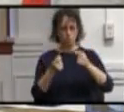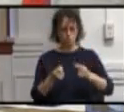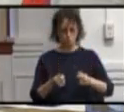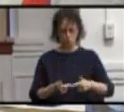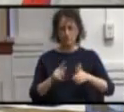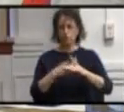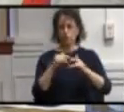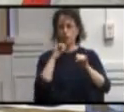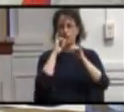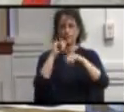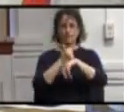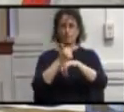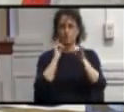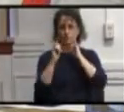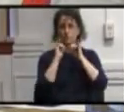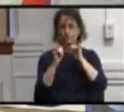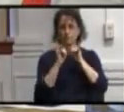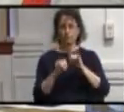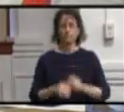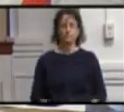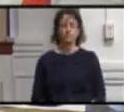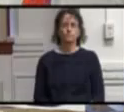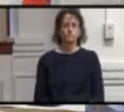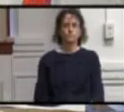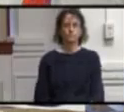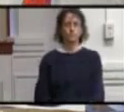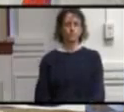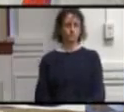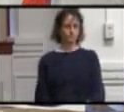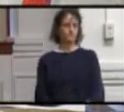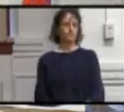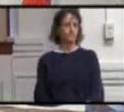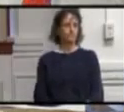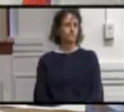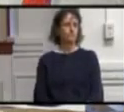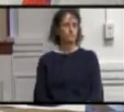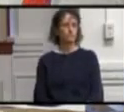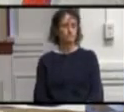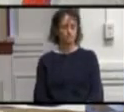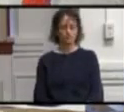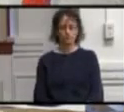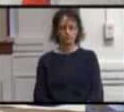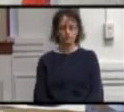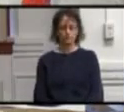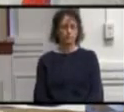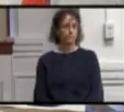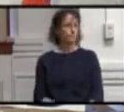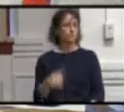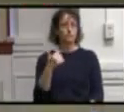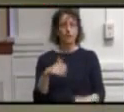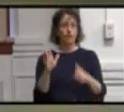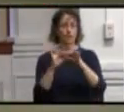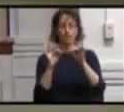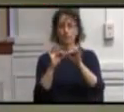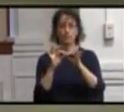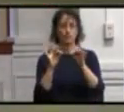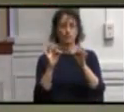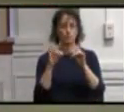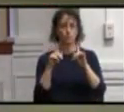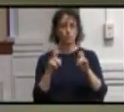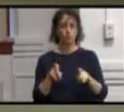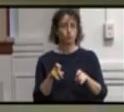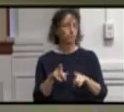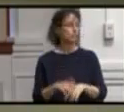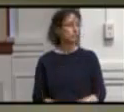interviews. Is there any further comment or question about the town manager search? Jim? So are